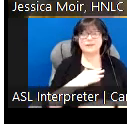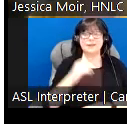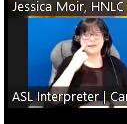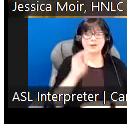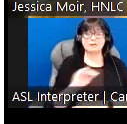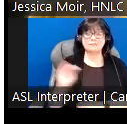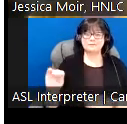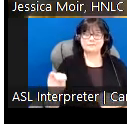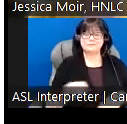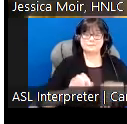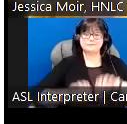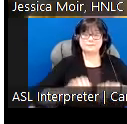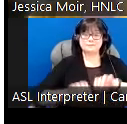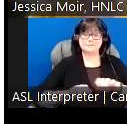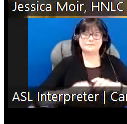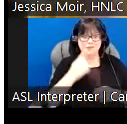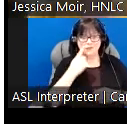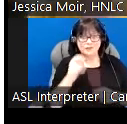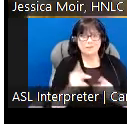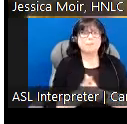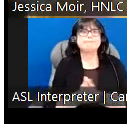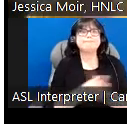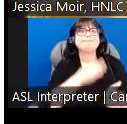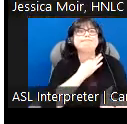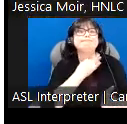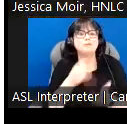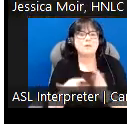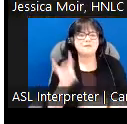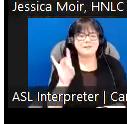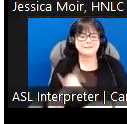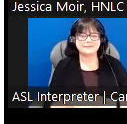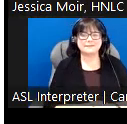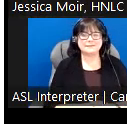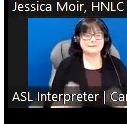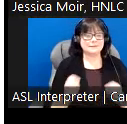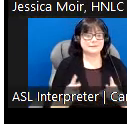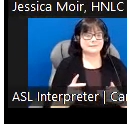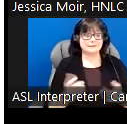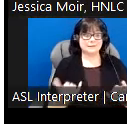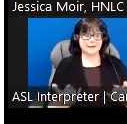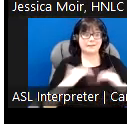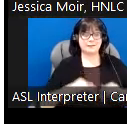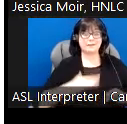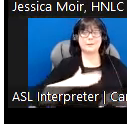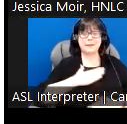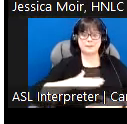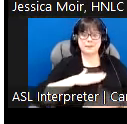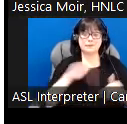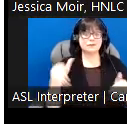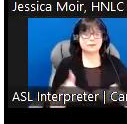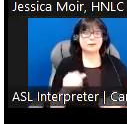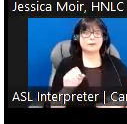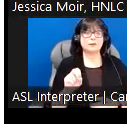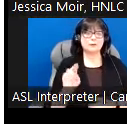because everybody looks like they need to go find it now. All right. It is my pleasure to welcome Sue Damon